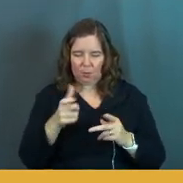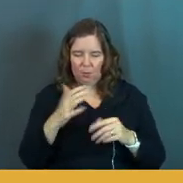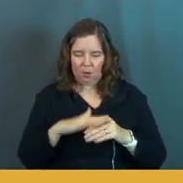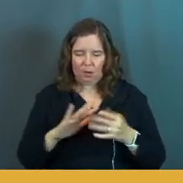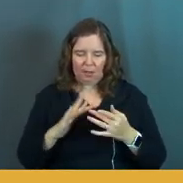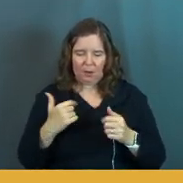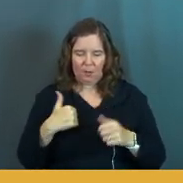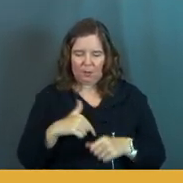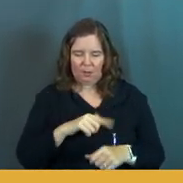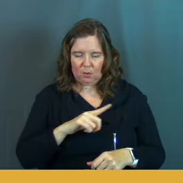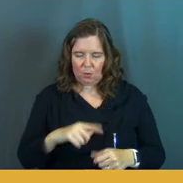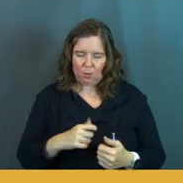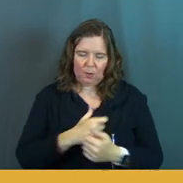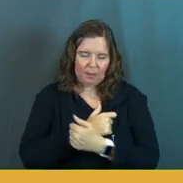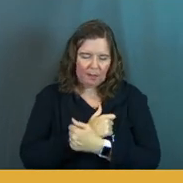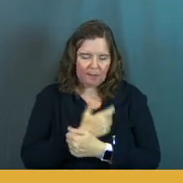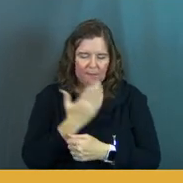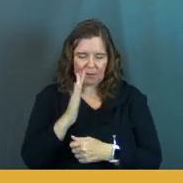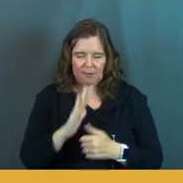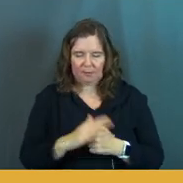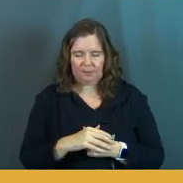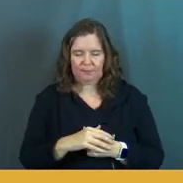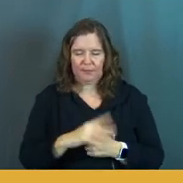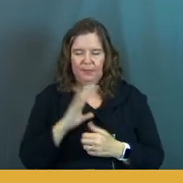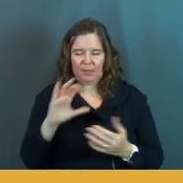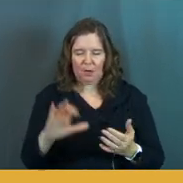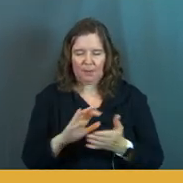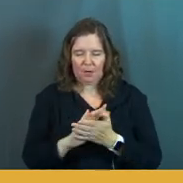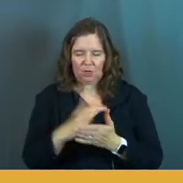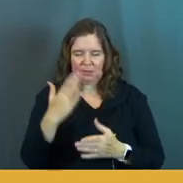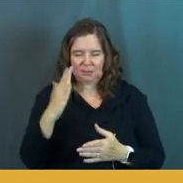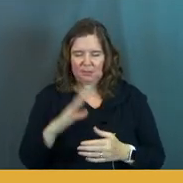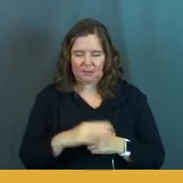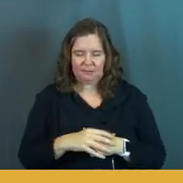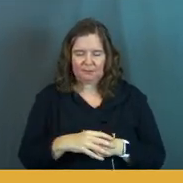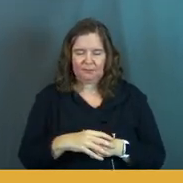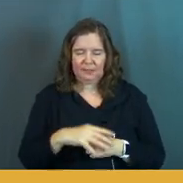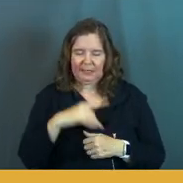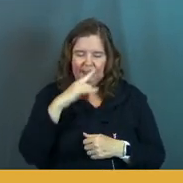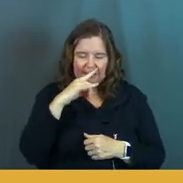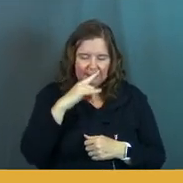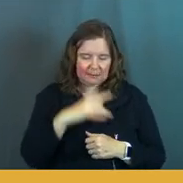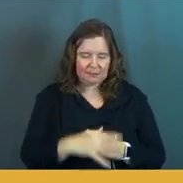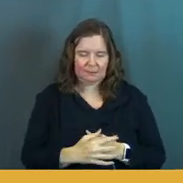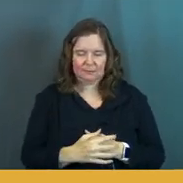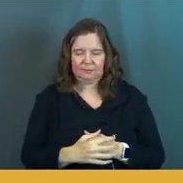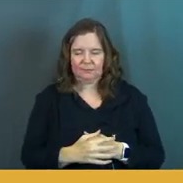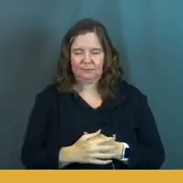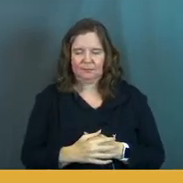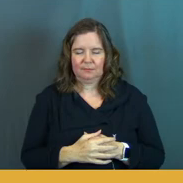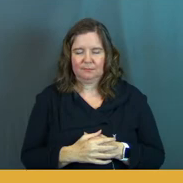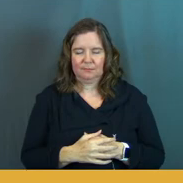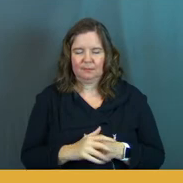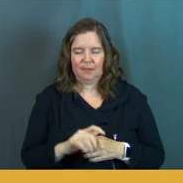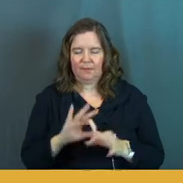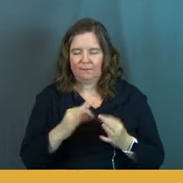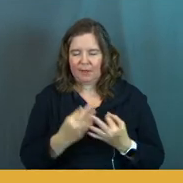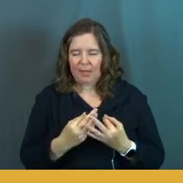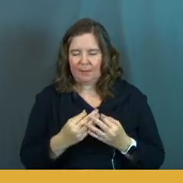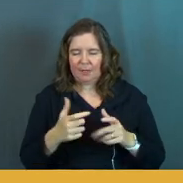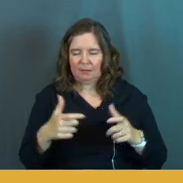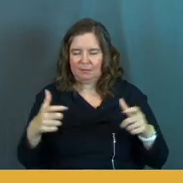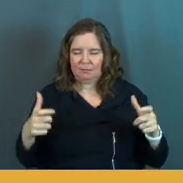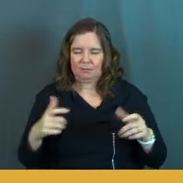that are online with us, Lord, who we love, God, their marriages, God, the kids, the extended family,